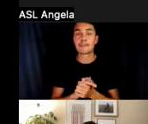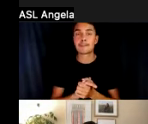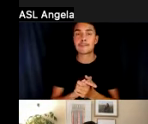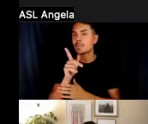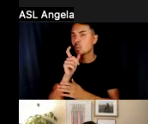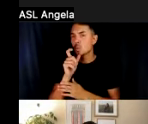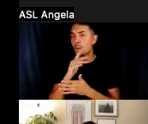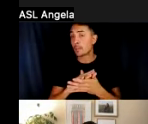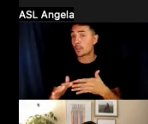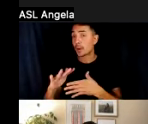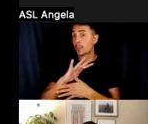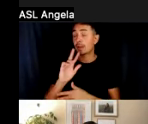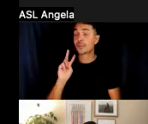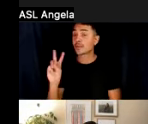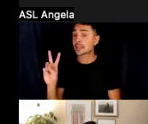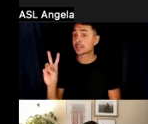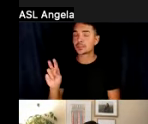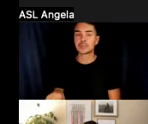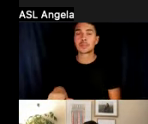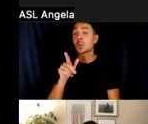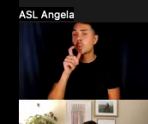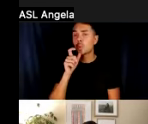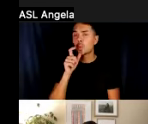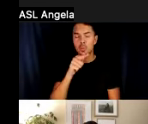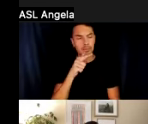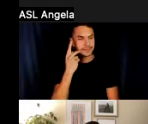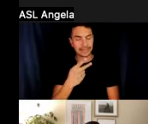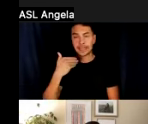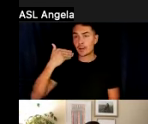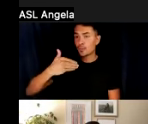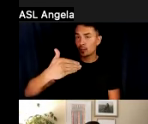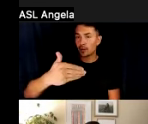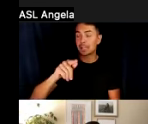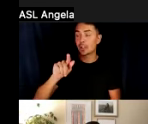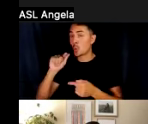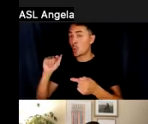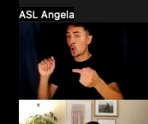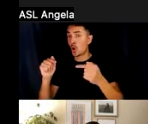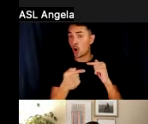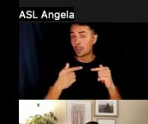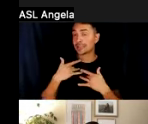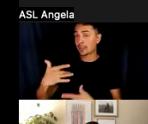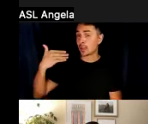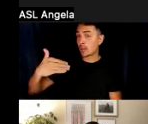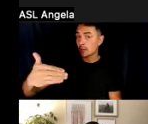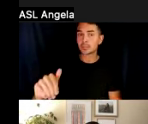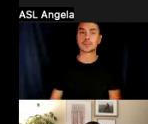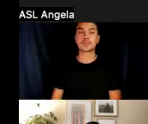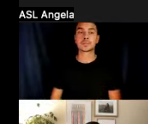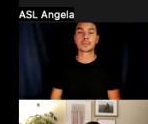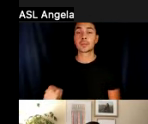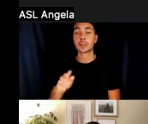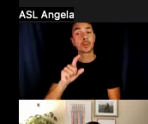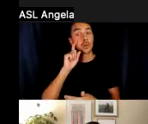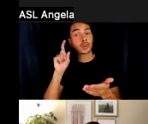are the primary victims? Who are you seeing most frequently as the harm doers? Are you